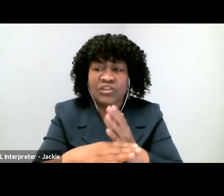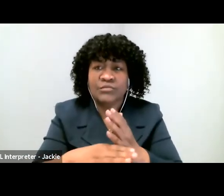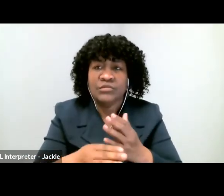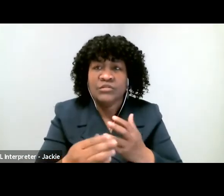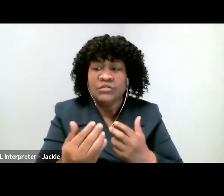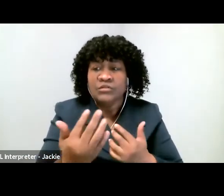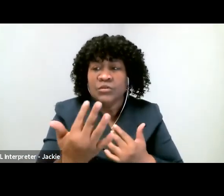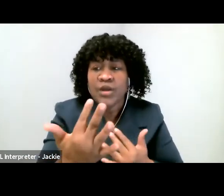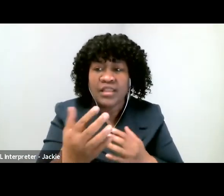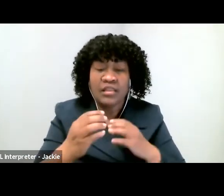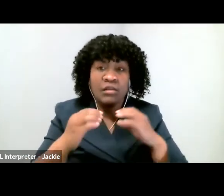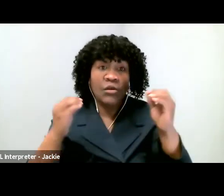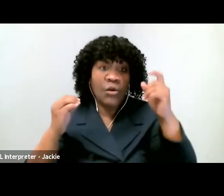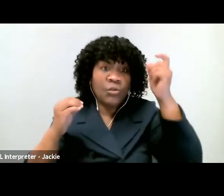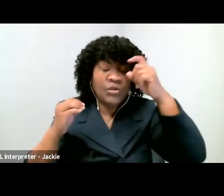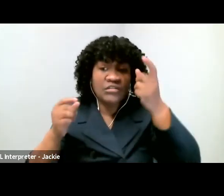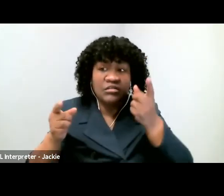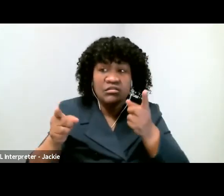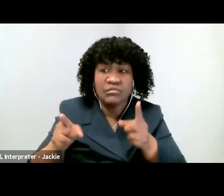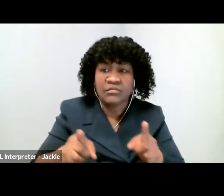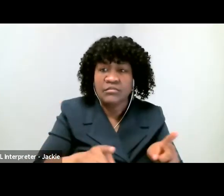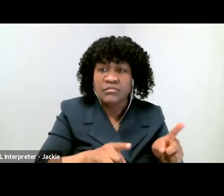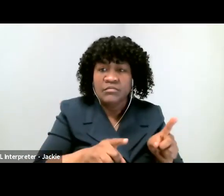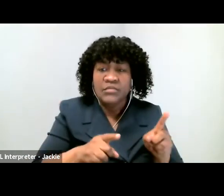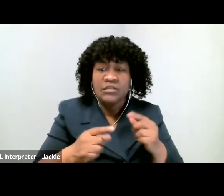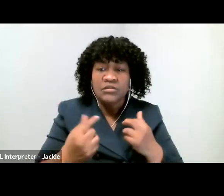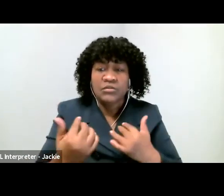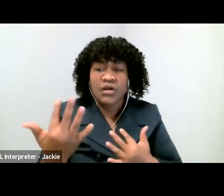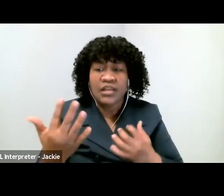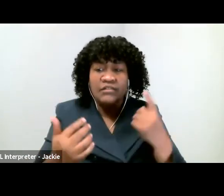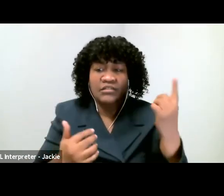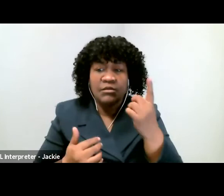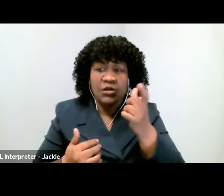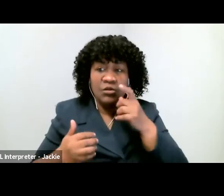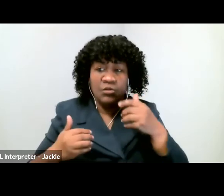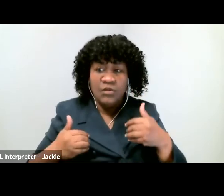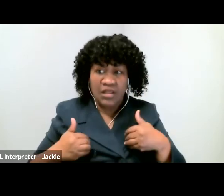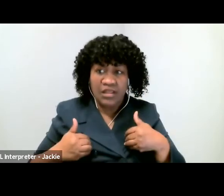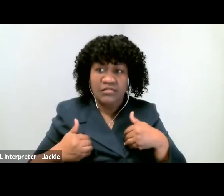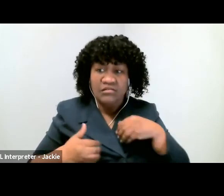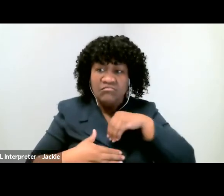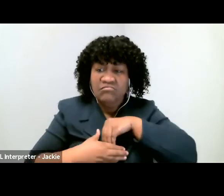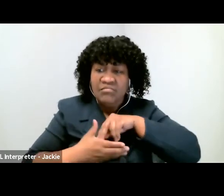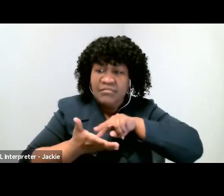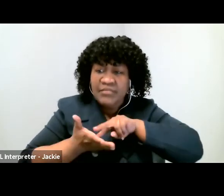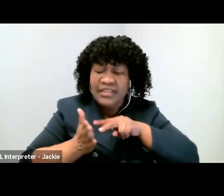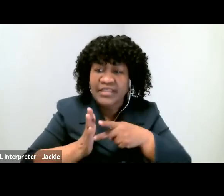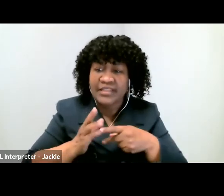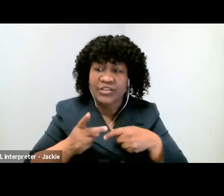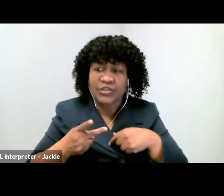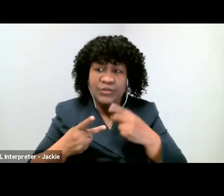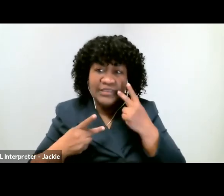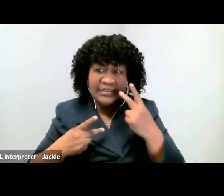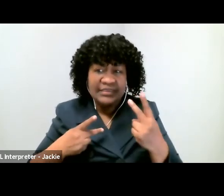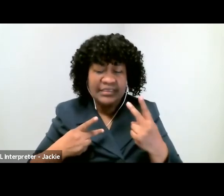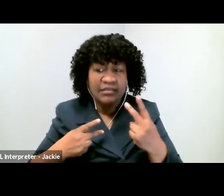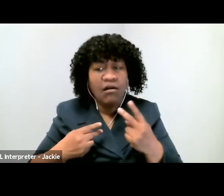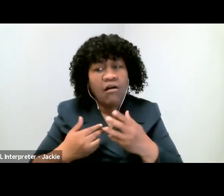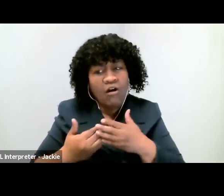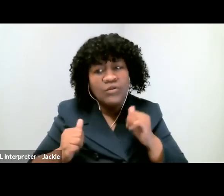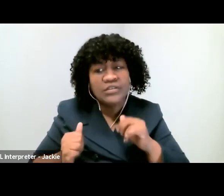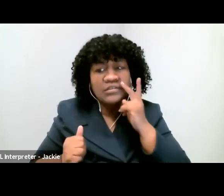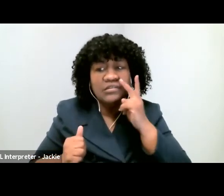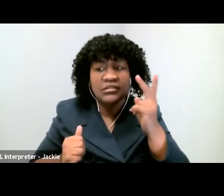waiting, no wisdom coming or offered. To wait on someone who wears meaning you can see or almost see.